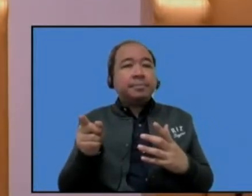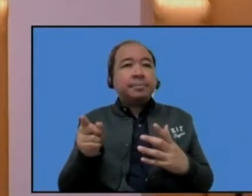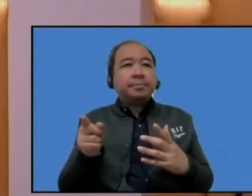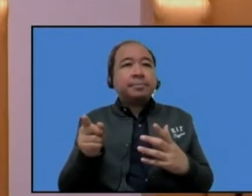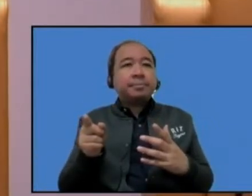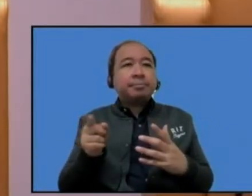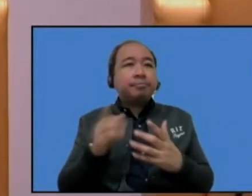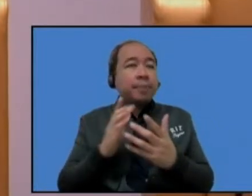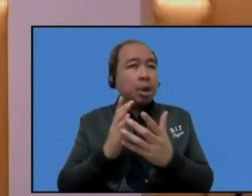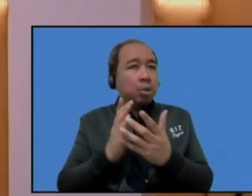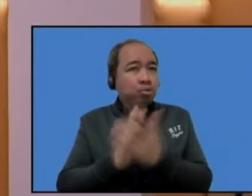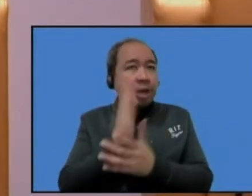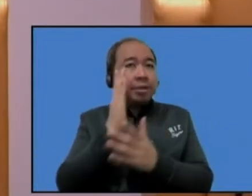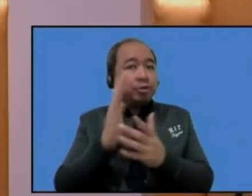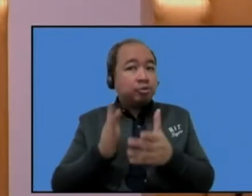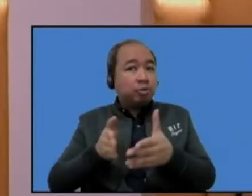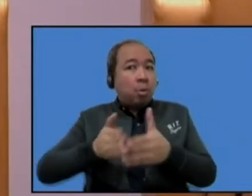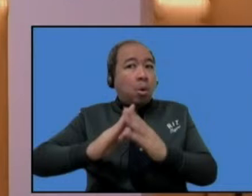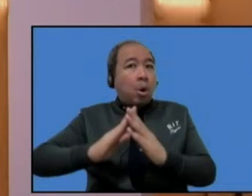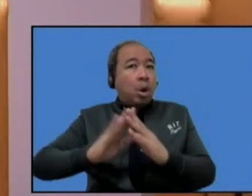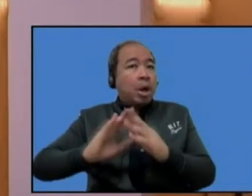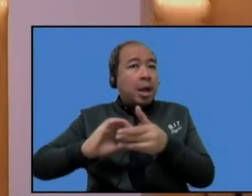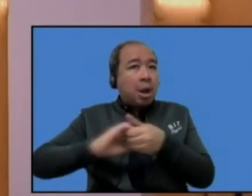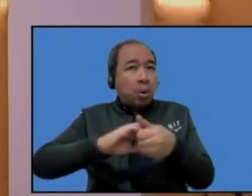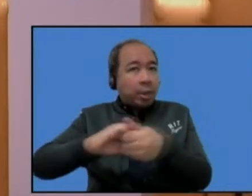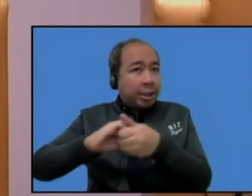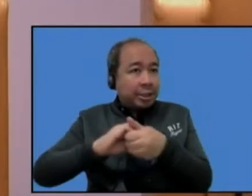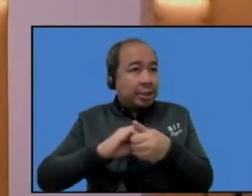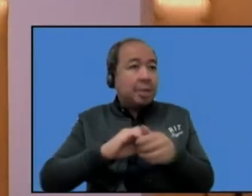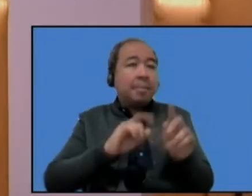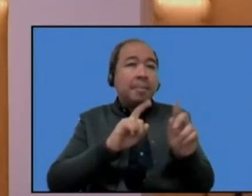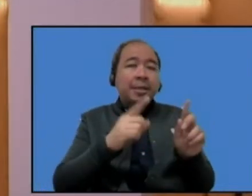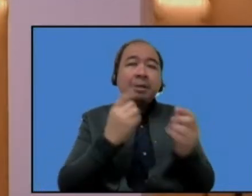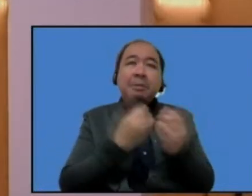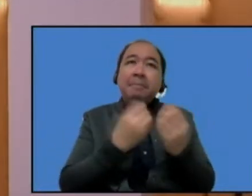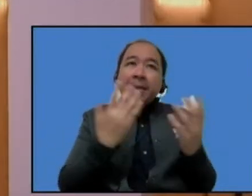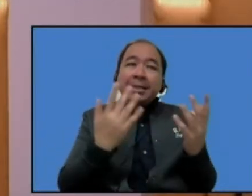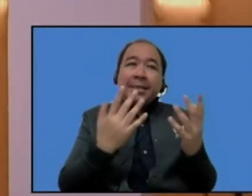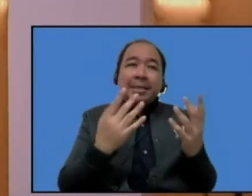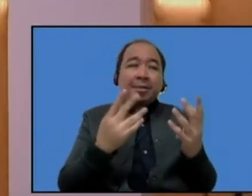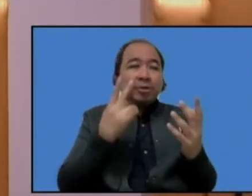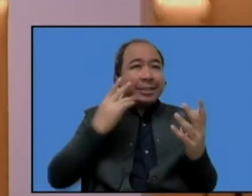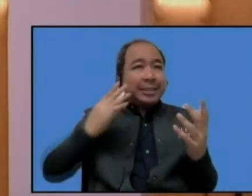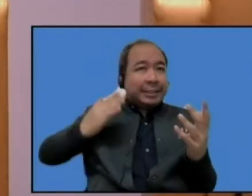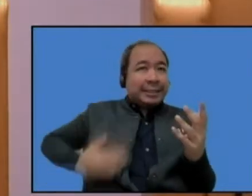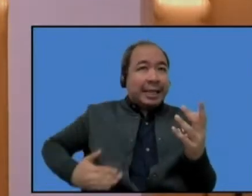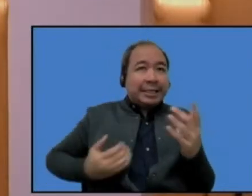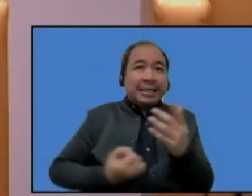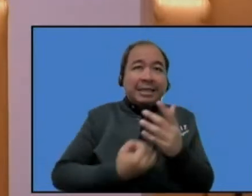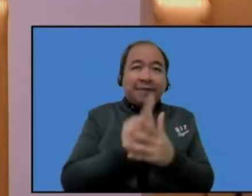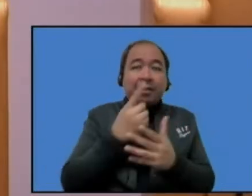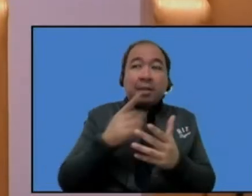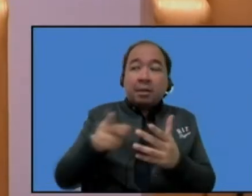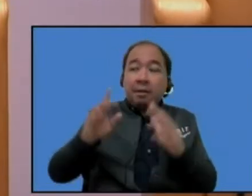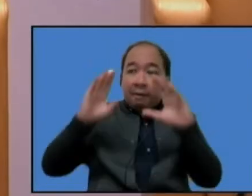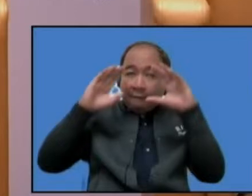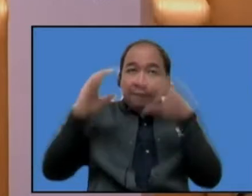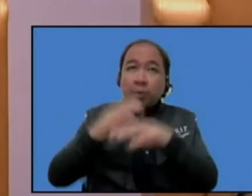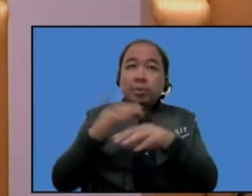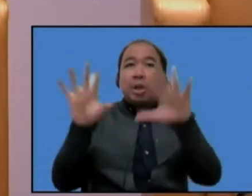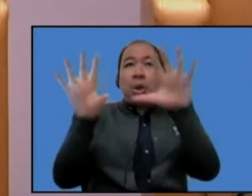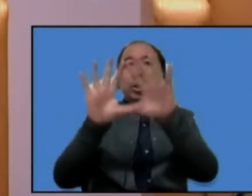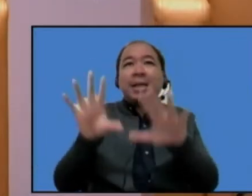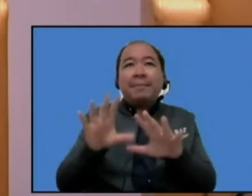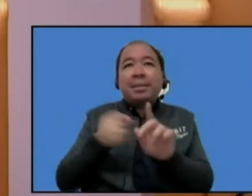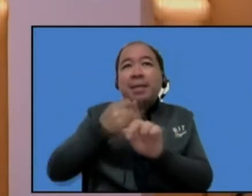right to organize, but I think you had a number of side events, including one this afternoon that addressed the issue of climate mobility and the